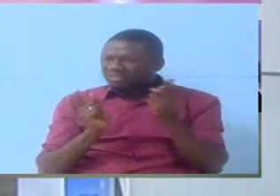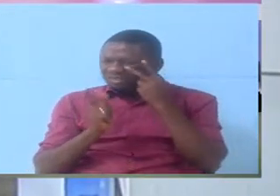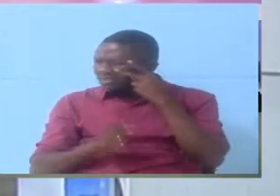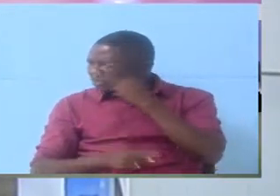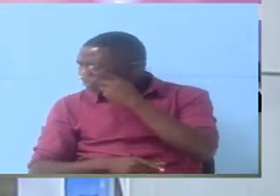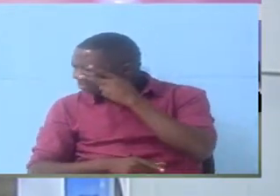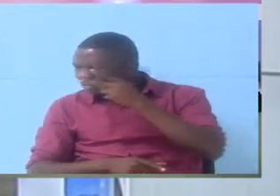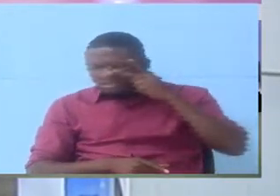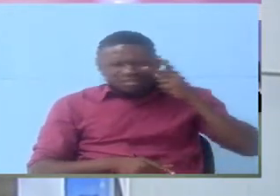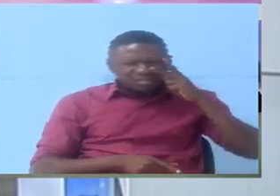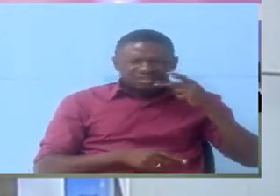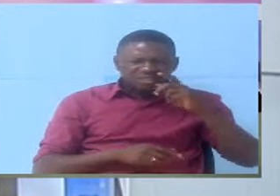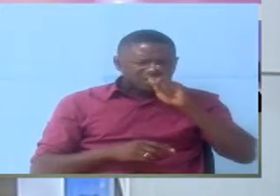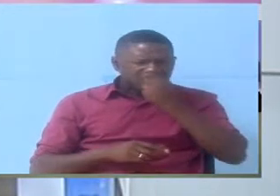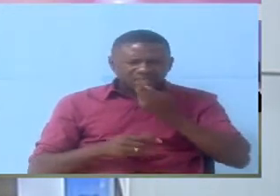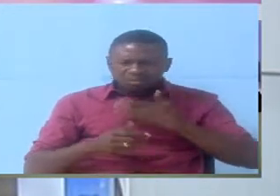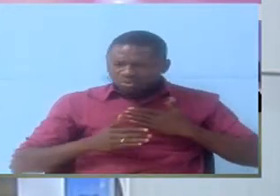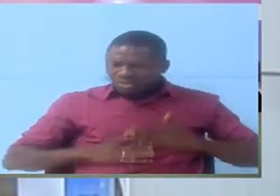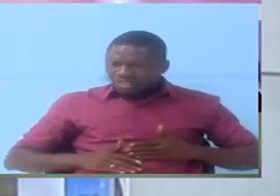Exactly, counsel.